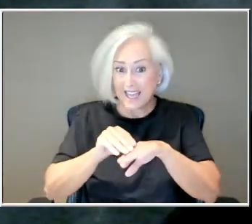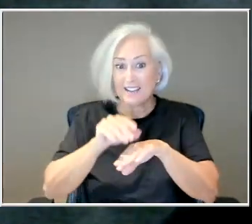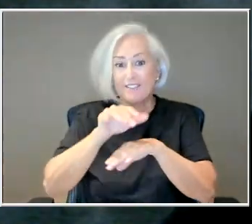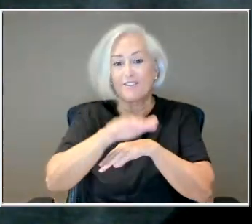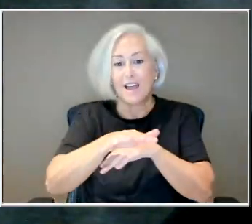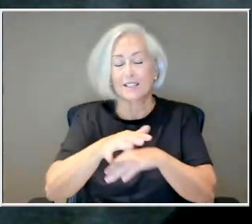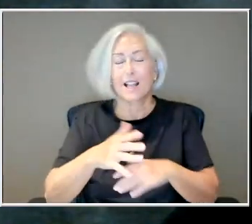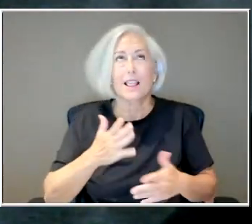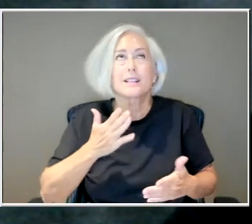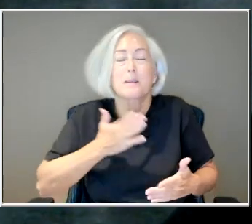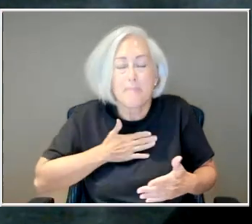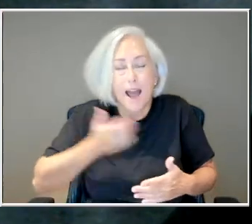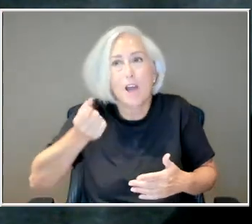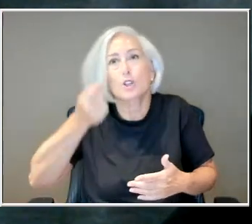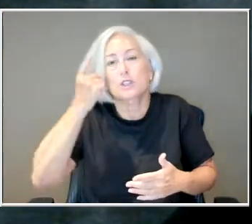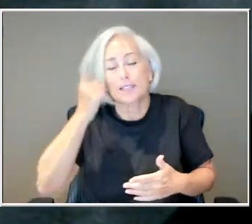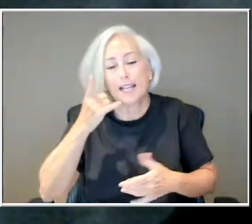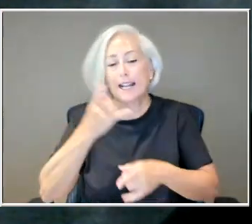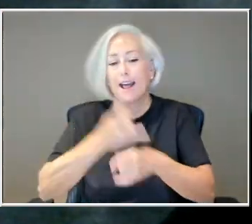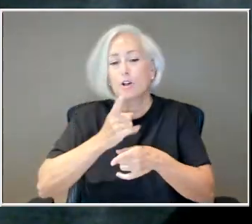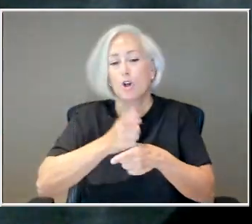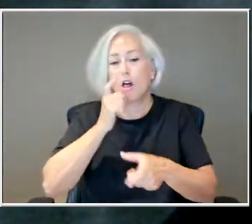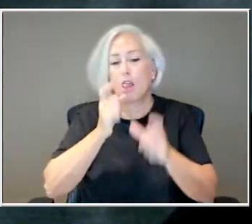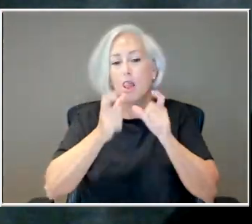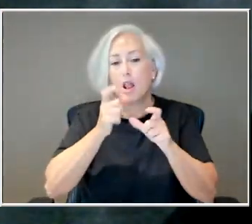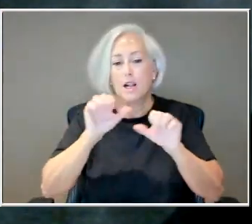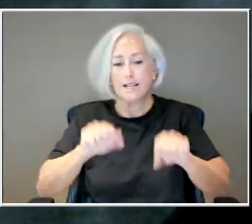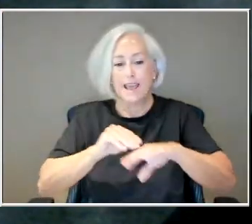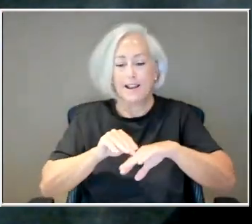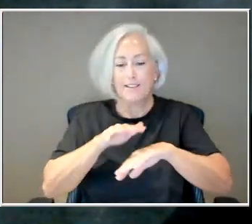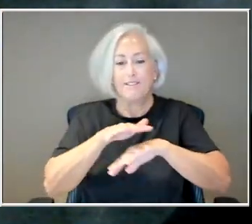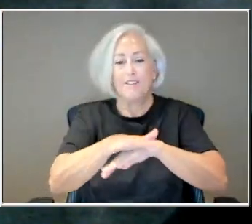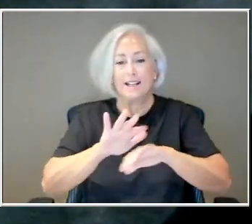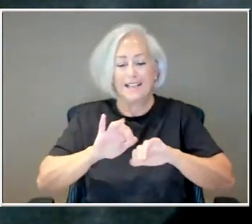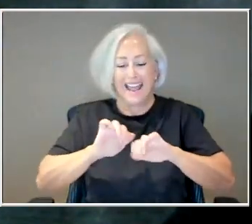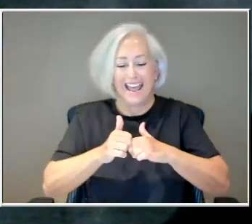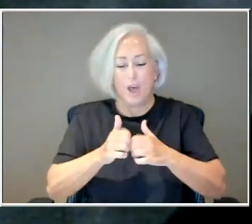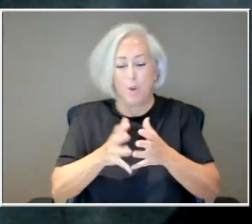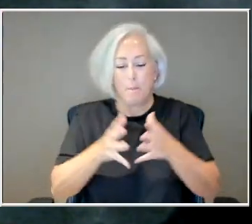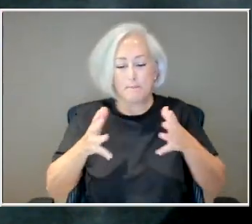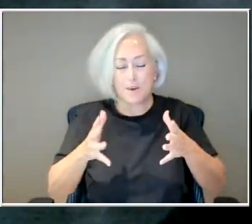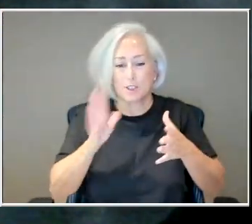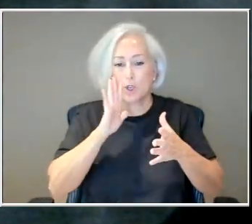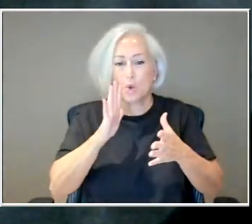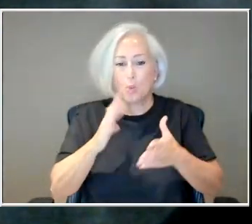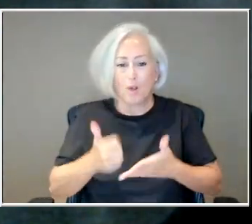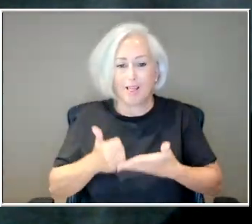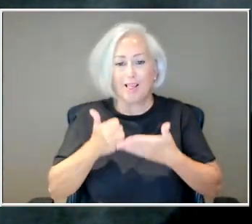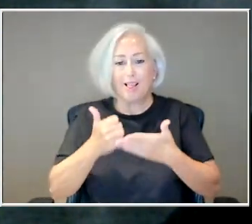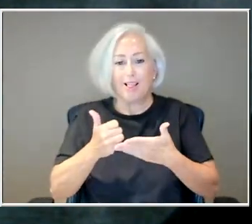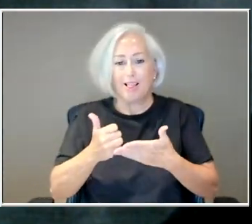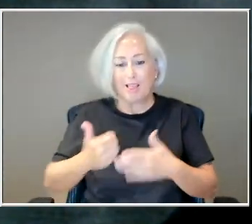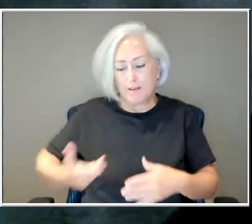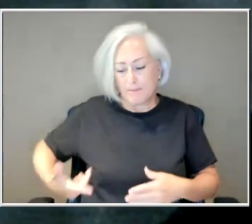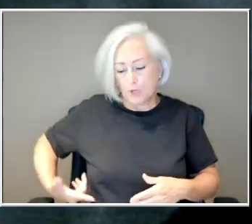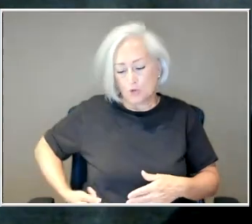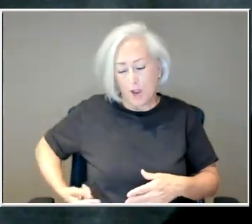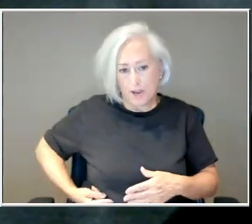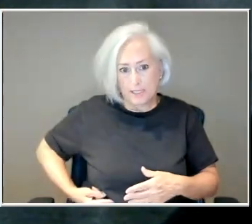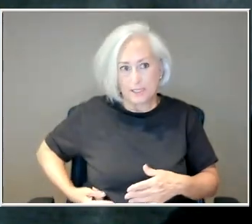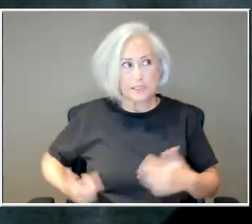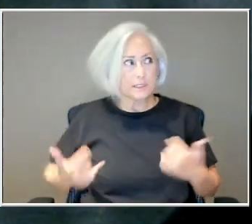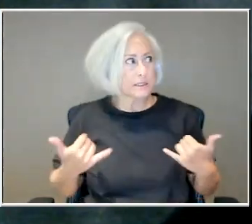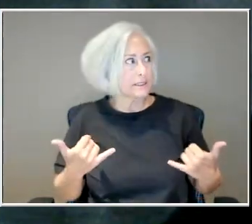from it, that alcohol consumption can affect the usefulness and the effectiveness of the drug, which made me really concerned, because